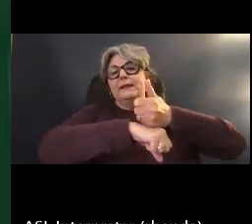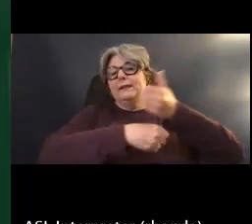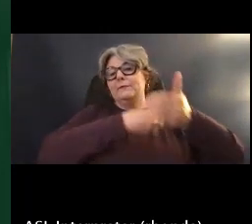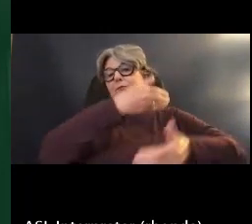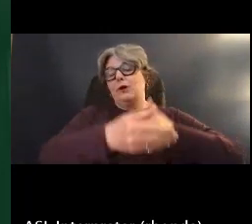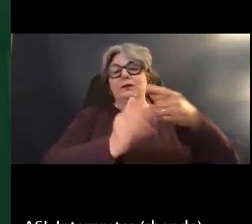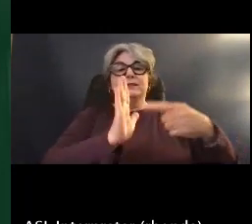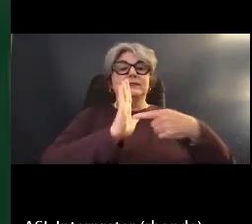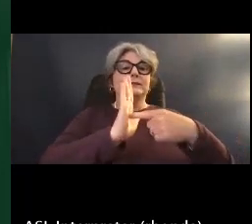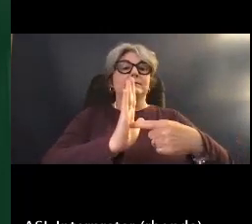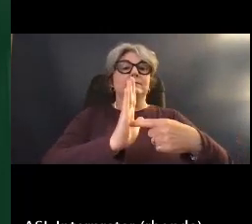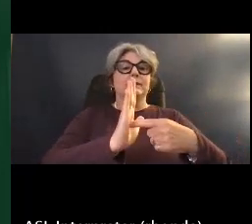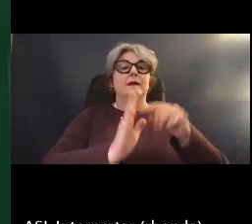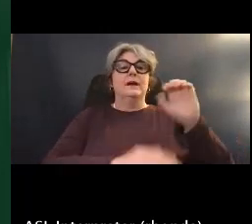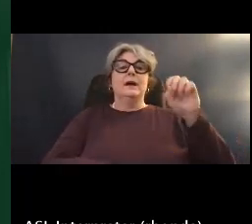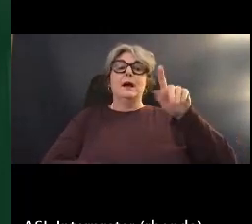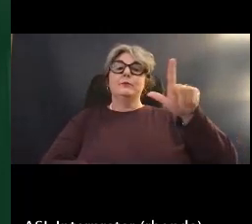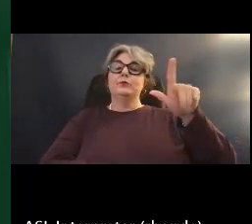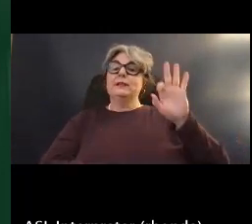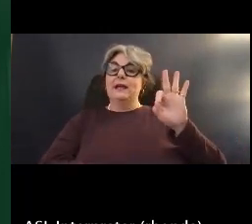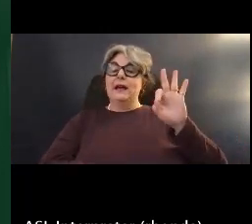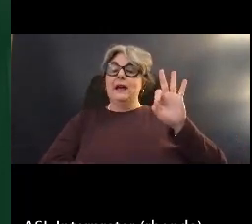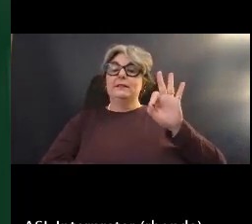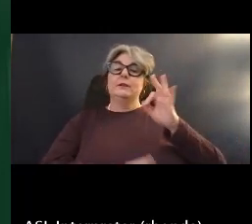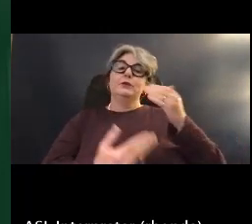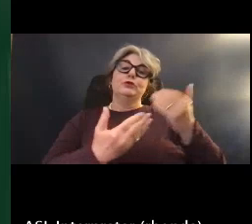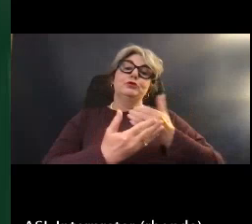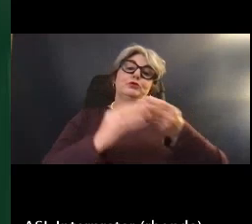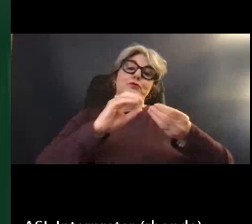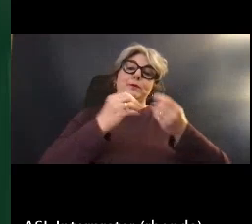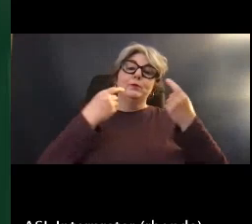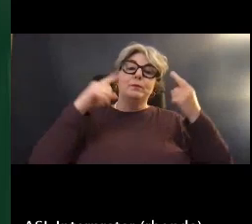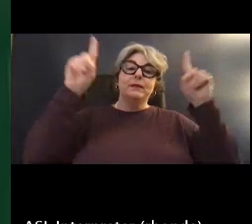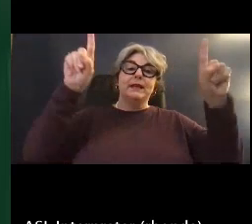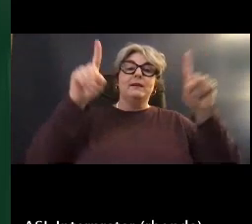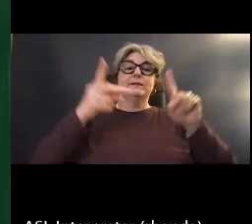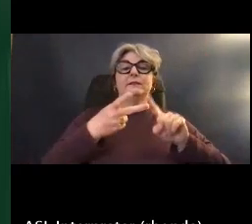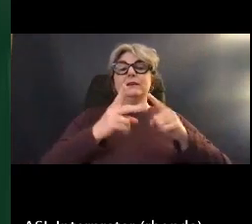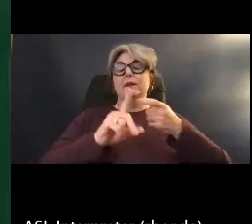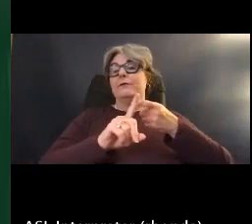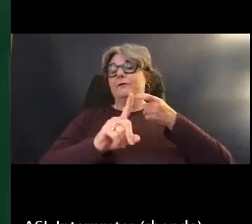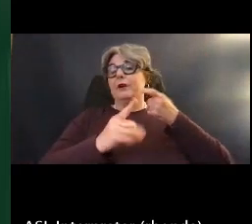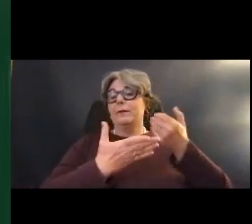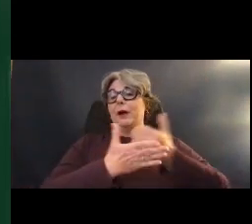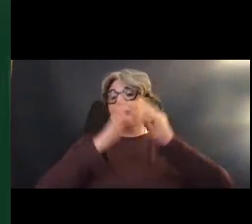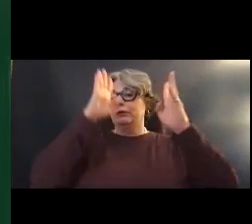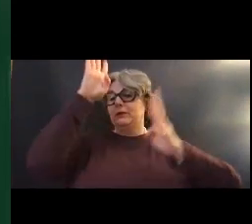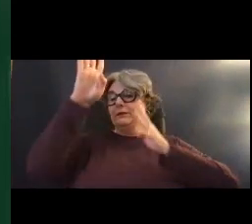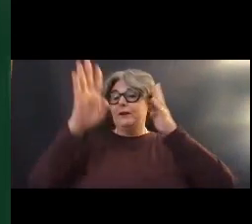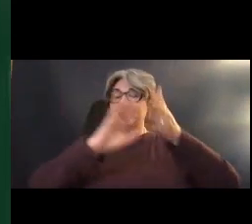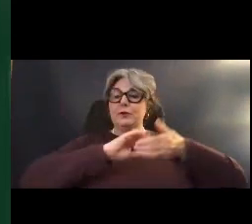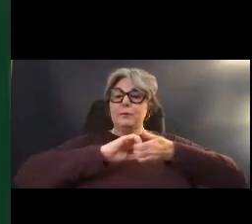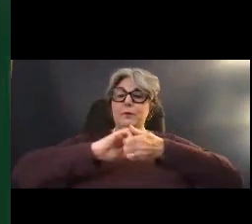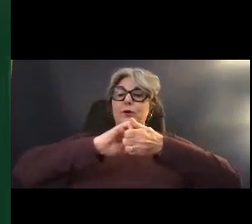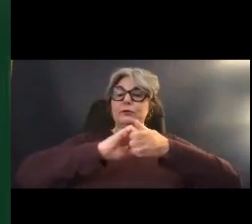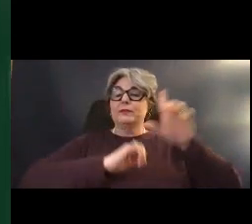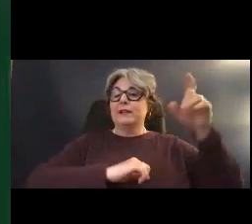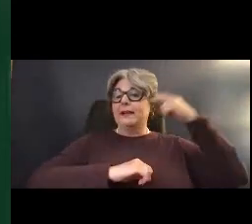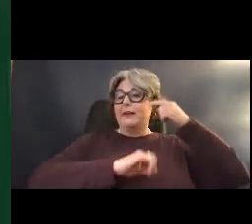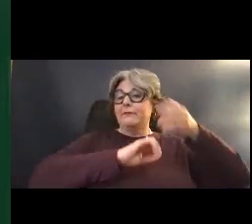progress. It is at COP29 where updated investment figures will be announced from our new innovation sprint partners and government